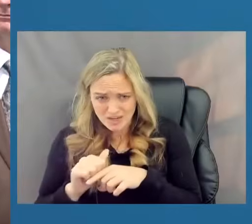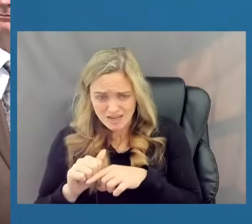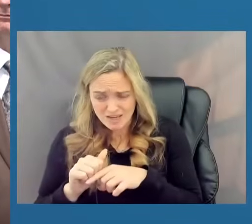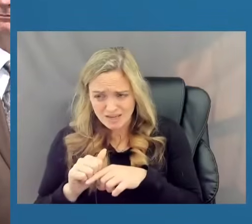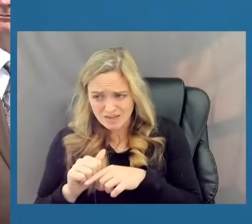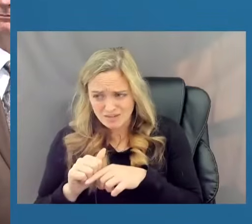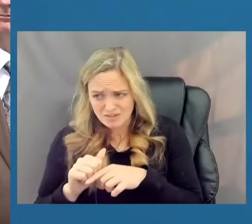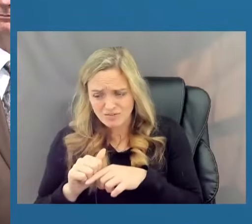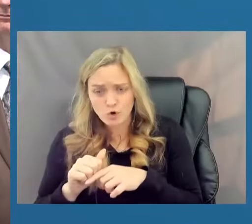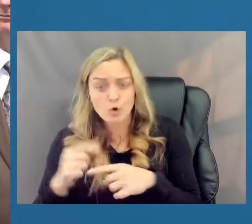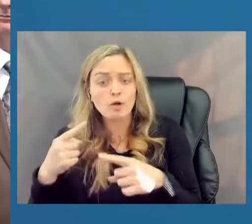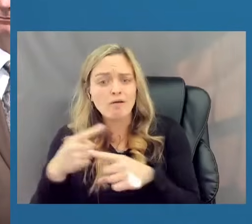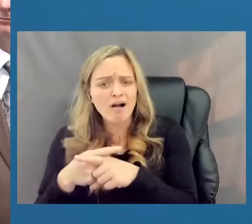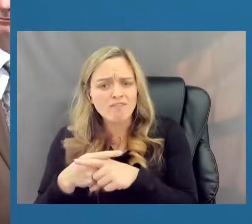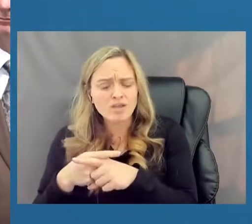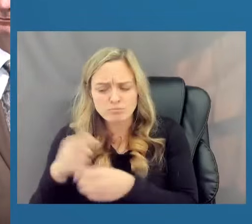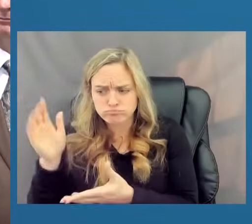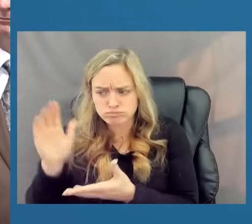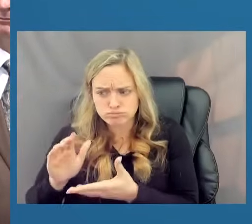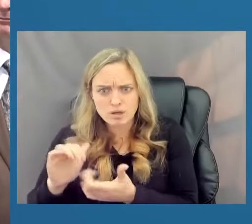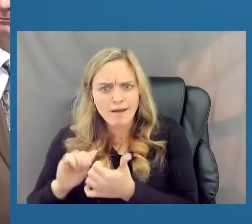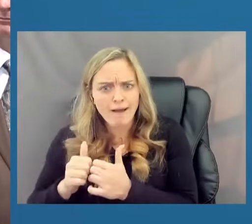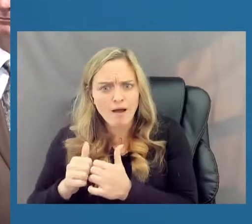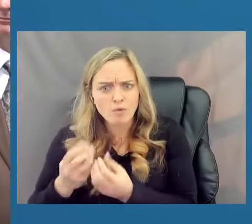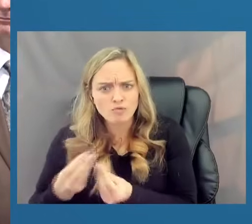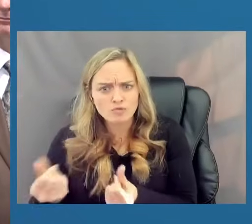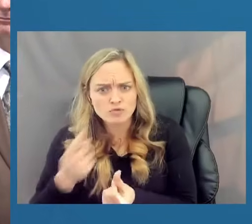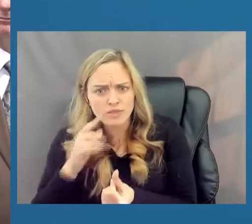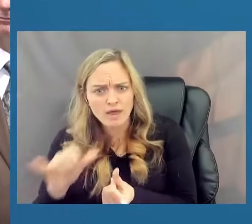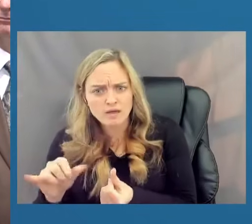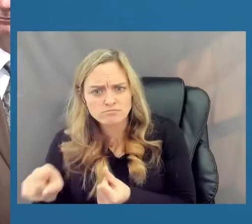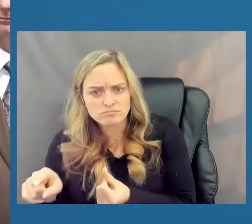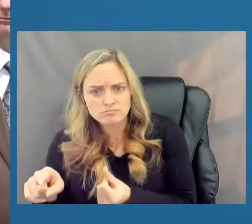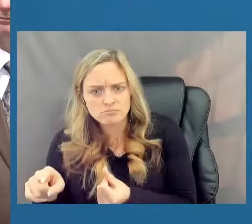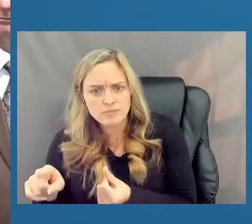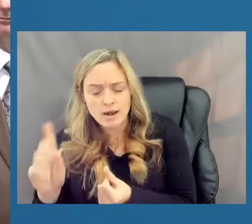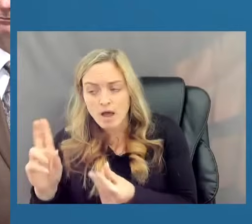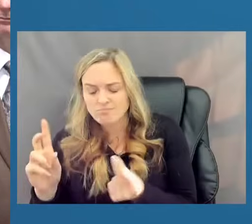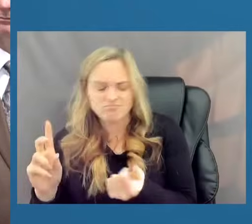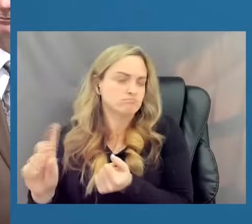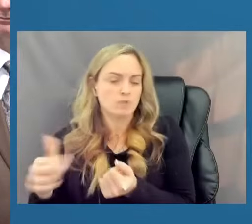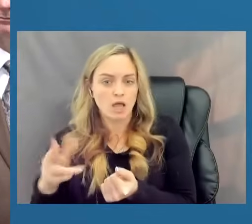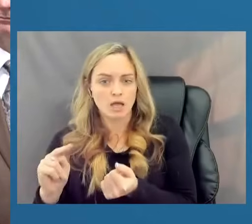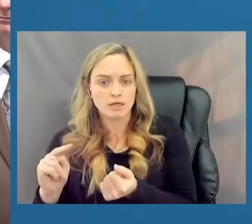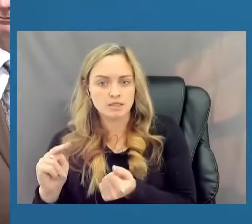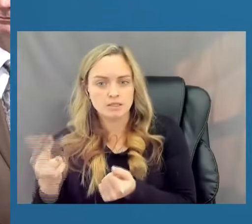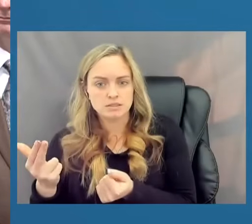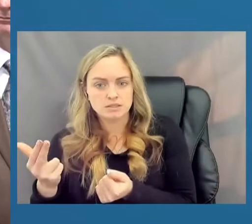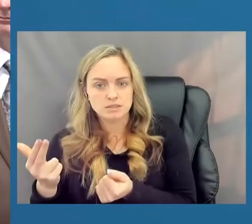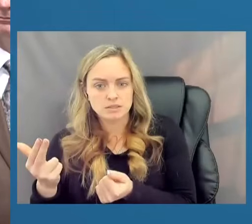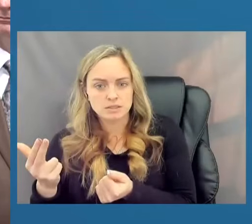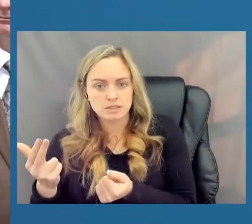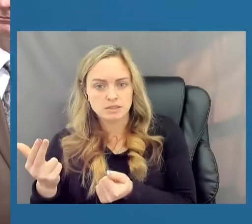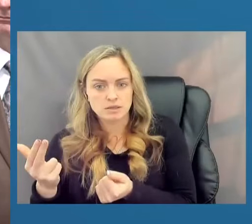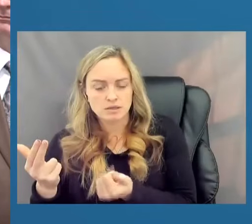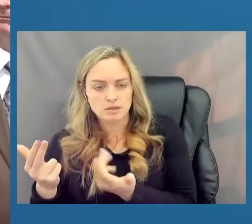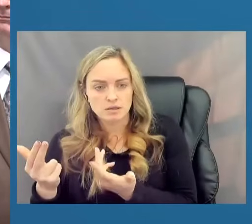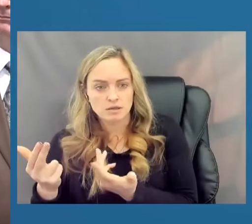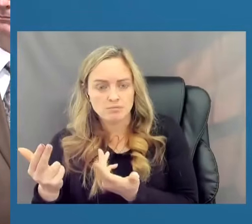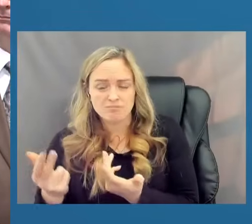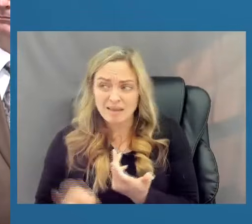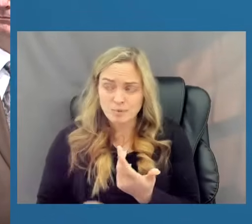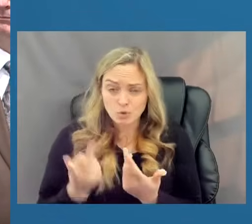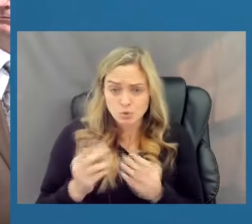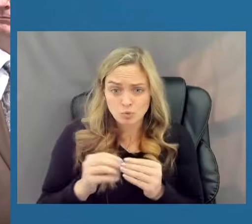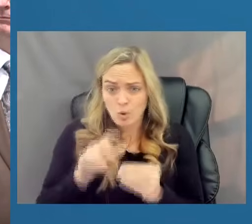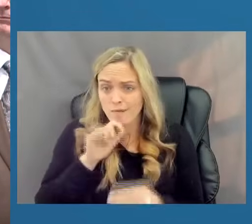de-escalation? How many hours have you spent on conflict de-escalation and not whipping out your gun as the first reaction? Maybe we'd have 2 more 37-year-olds alive if they